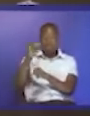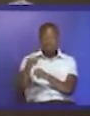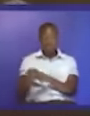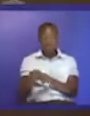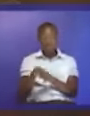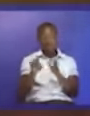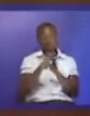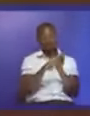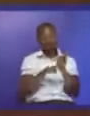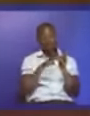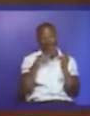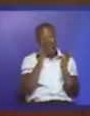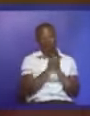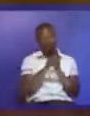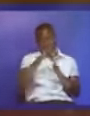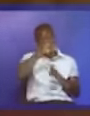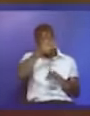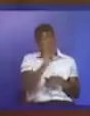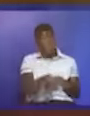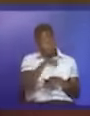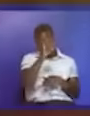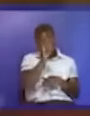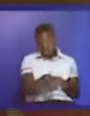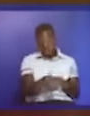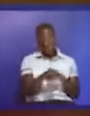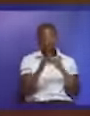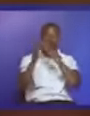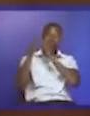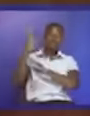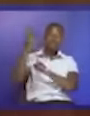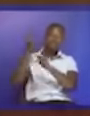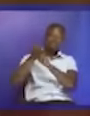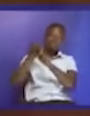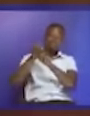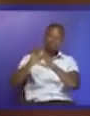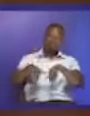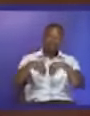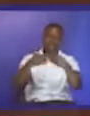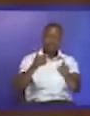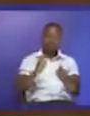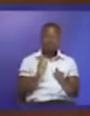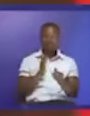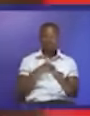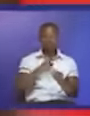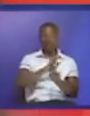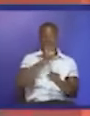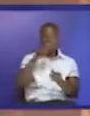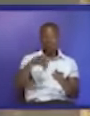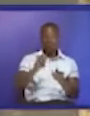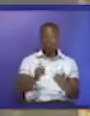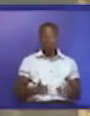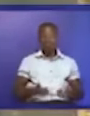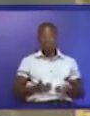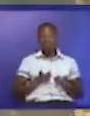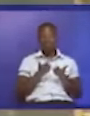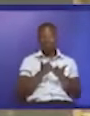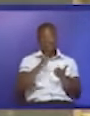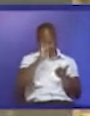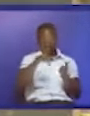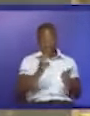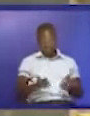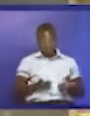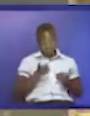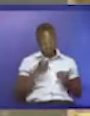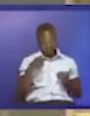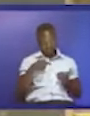says, this is the record that God hath given us, eternal life. It says, and this life is in his